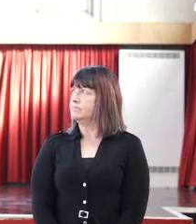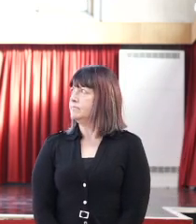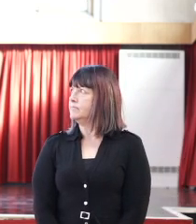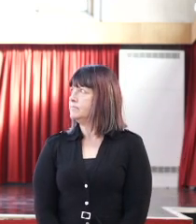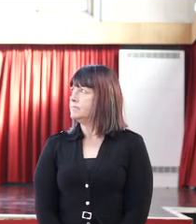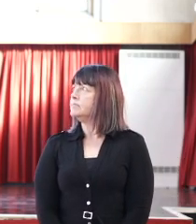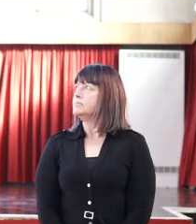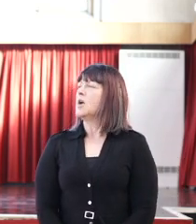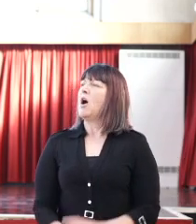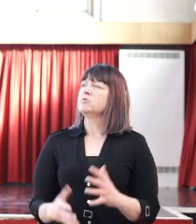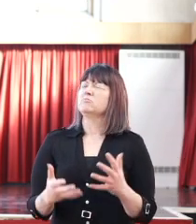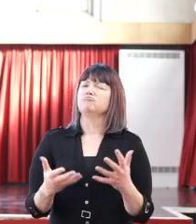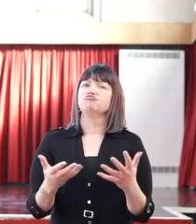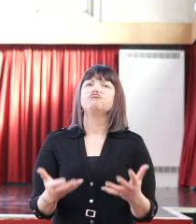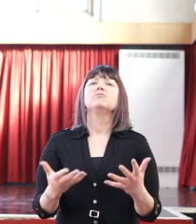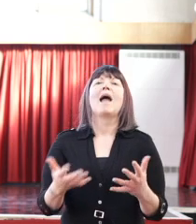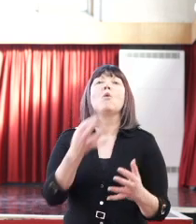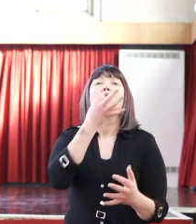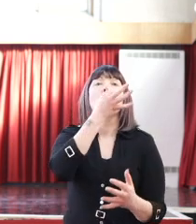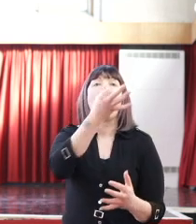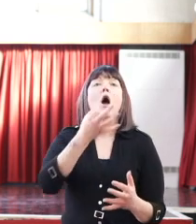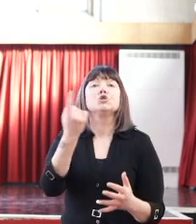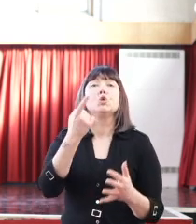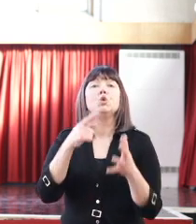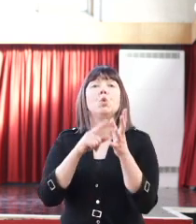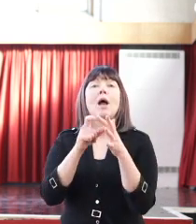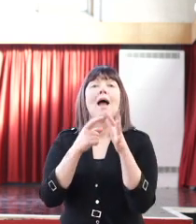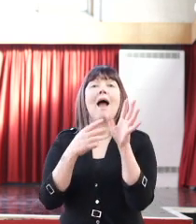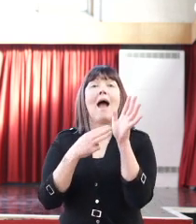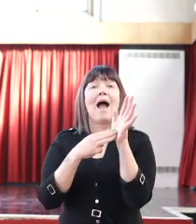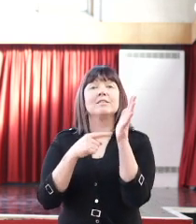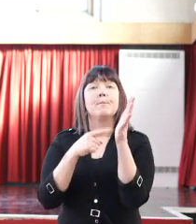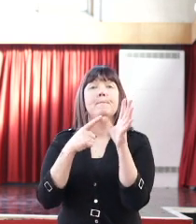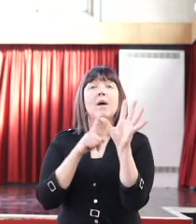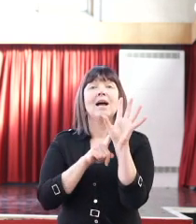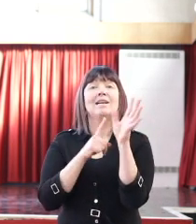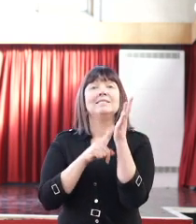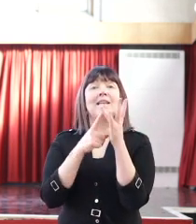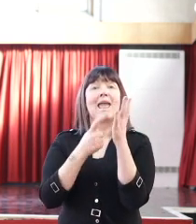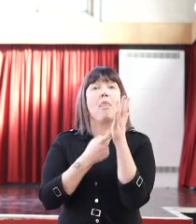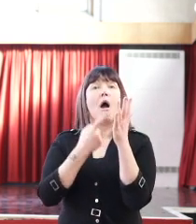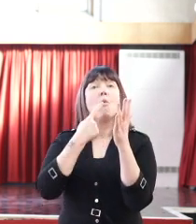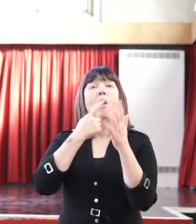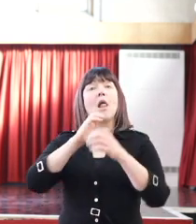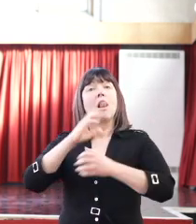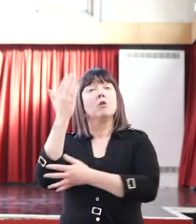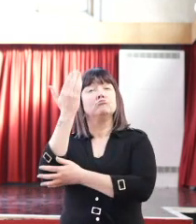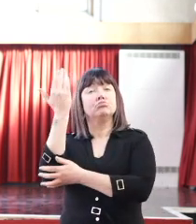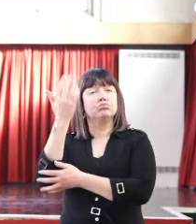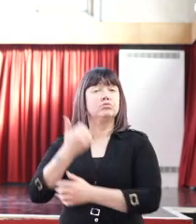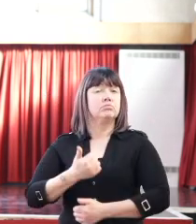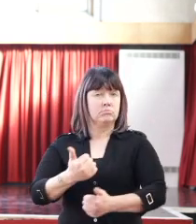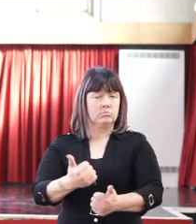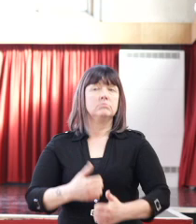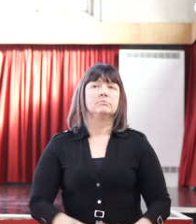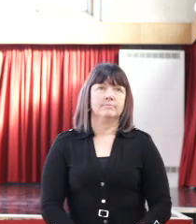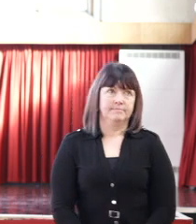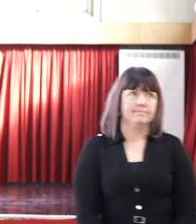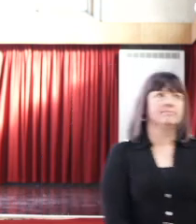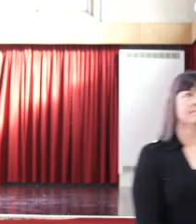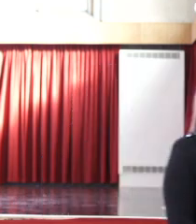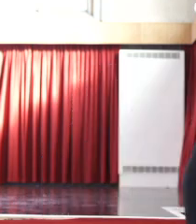If I could now ask Adam Taylor from the garage to come up and do a little piece himself. Thank you, Adam.